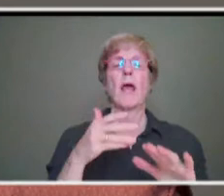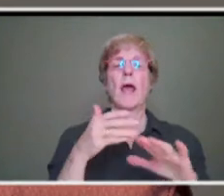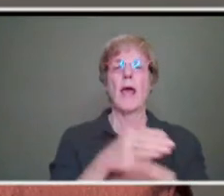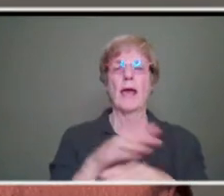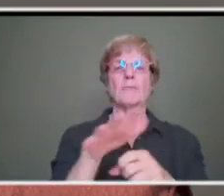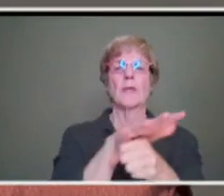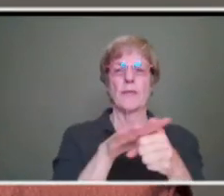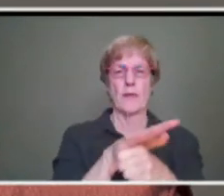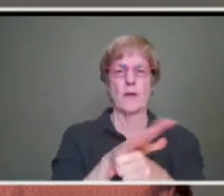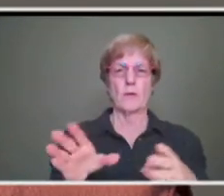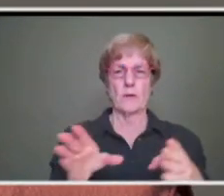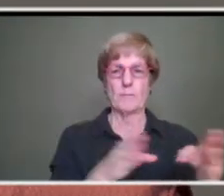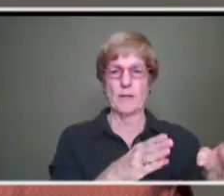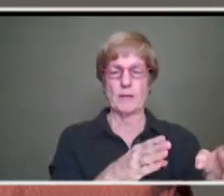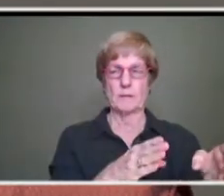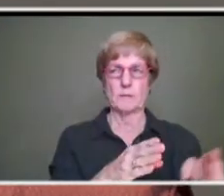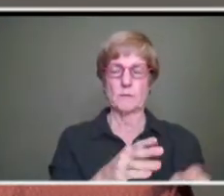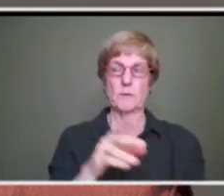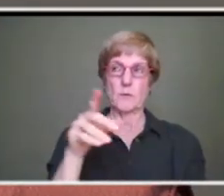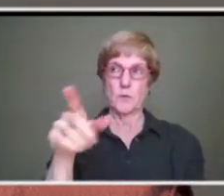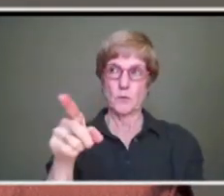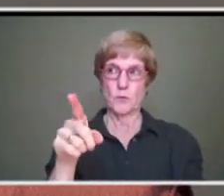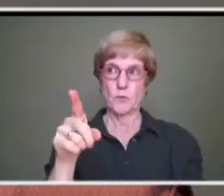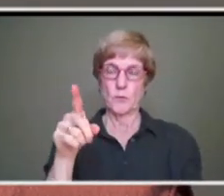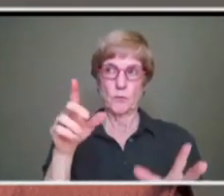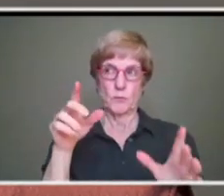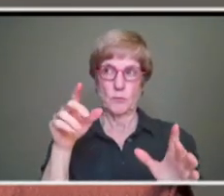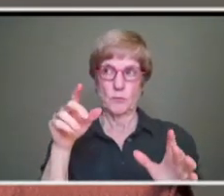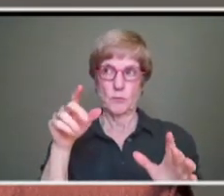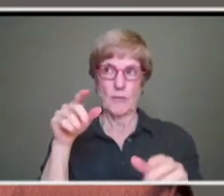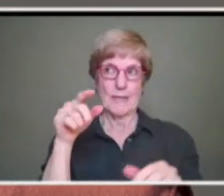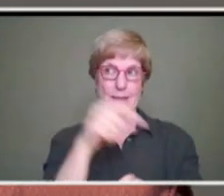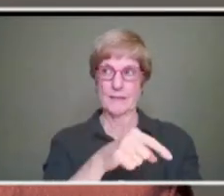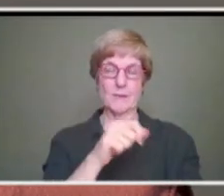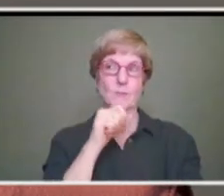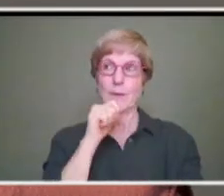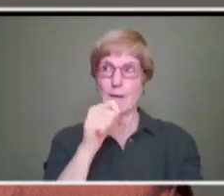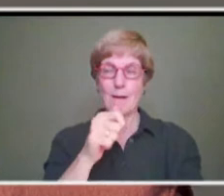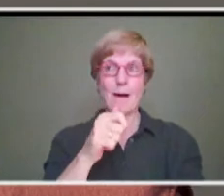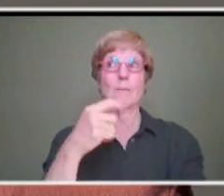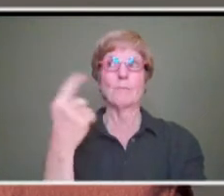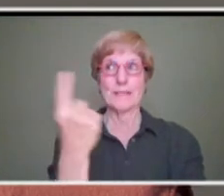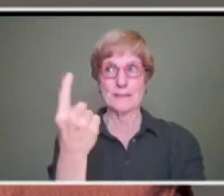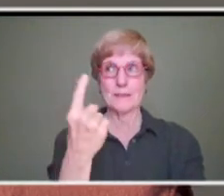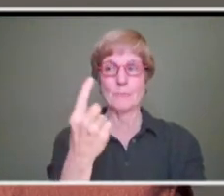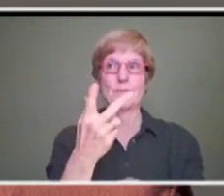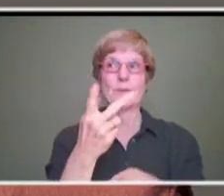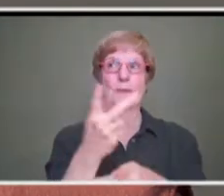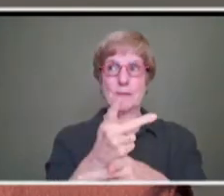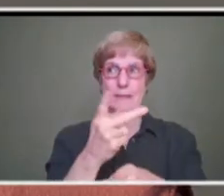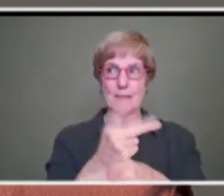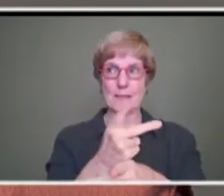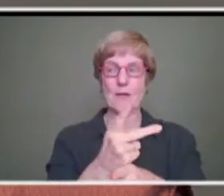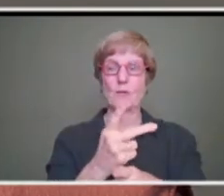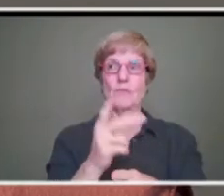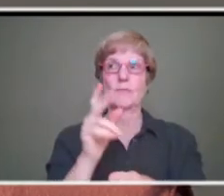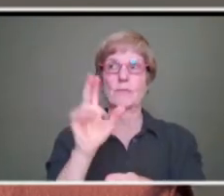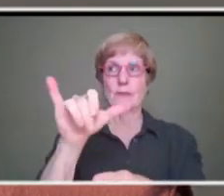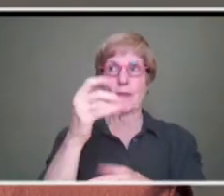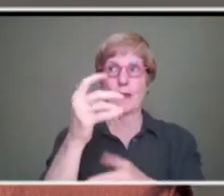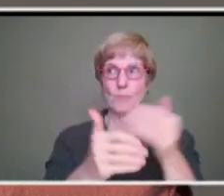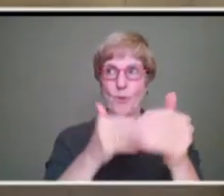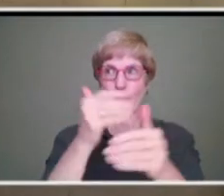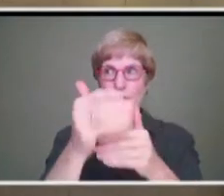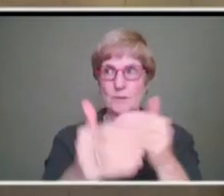plans are you anticipating that this would not have been something that you that would have been taken care of in that process well